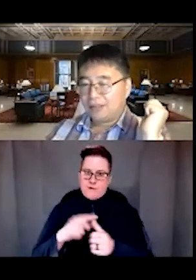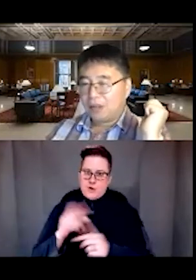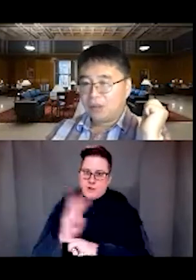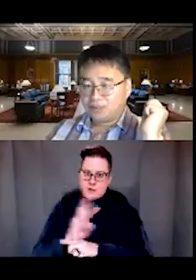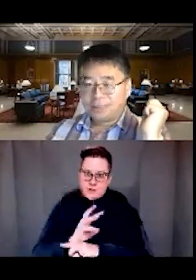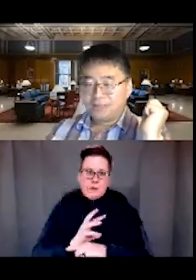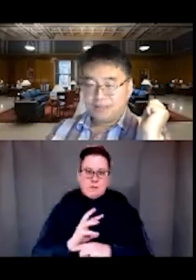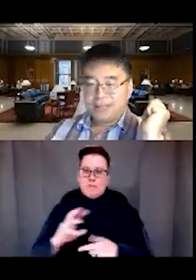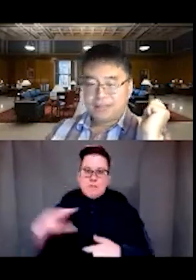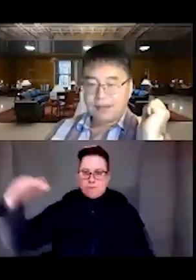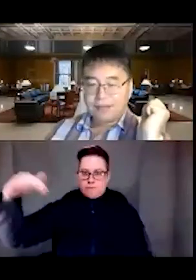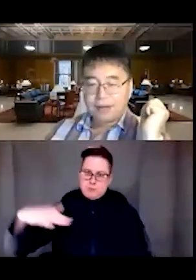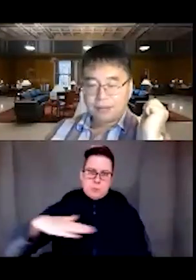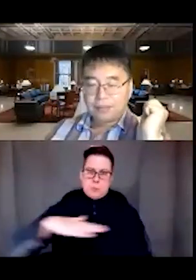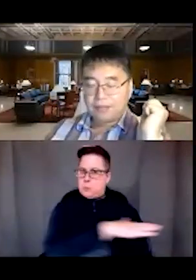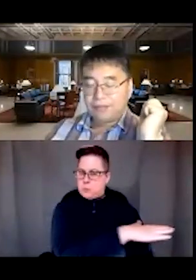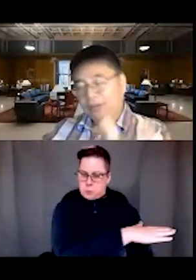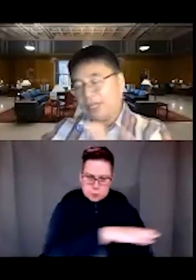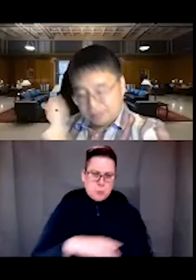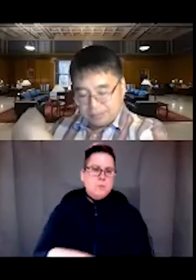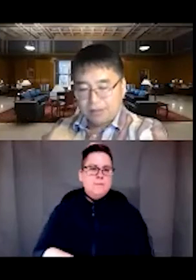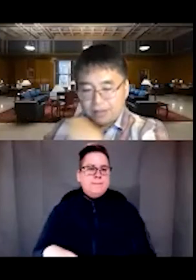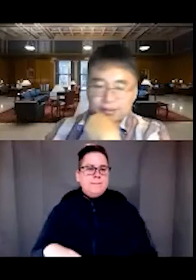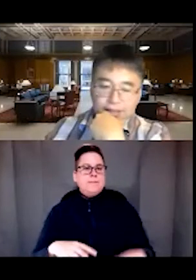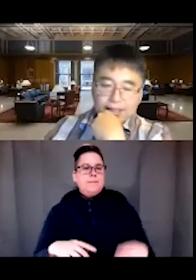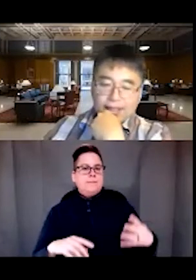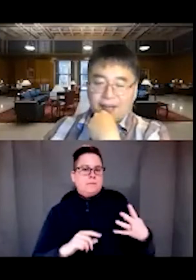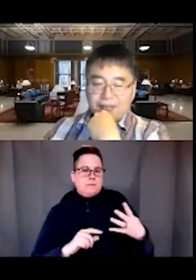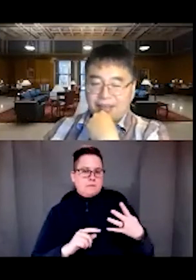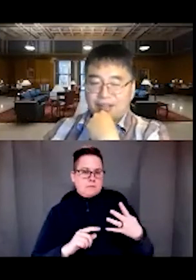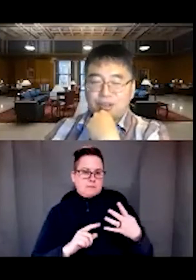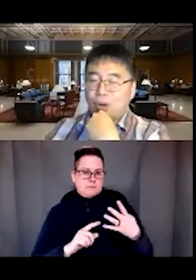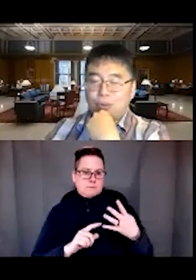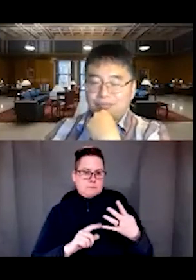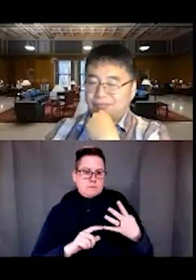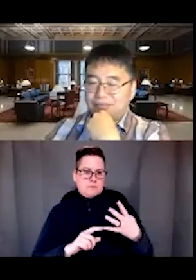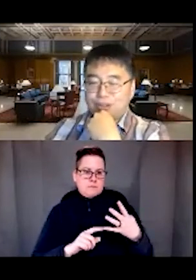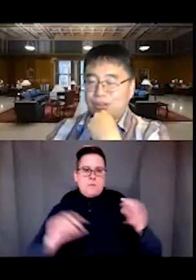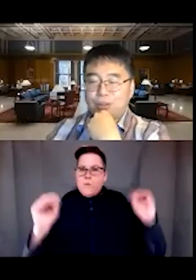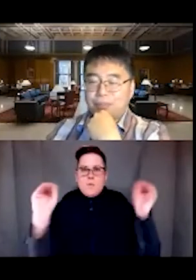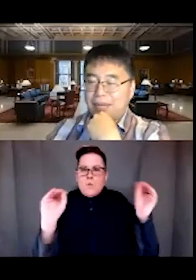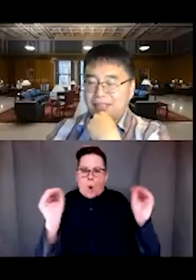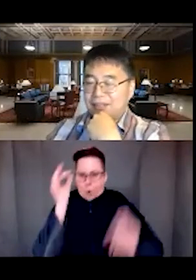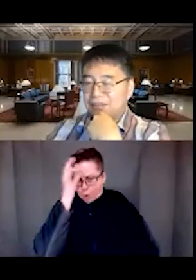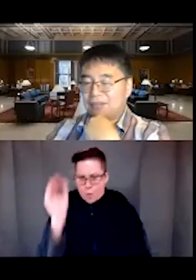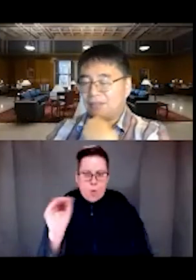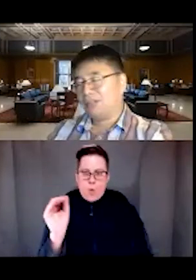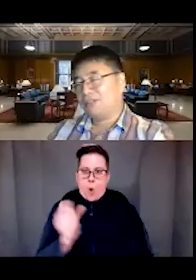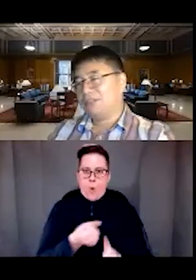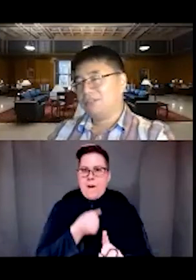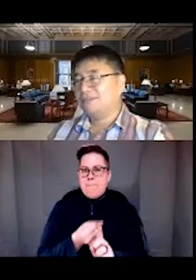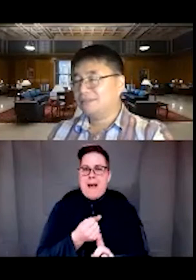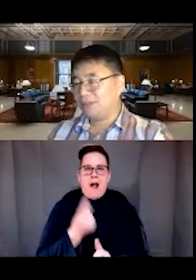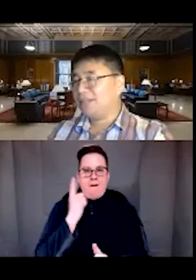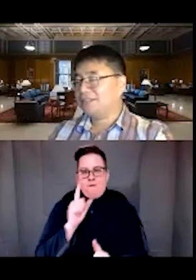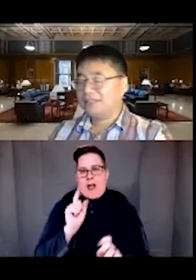it stayed low for the next following periods. And there's virtually no impact in terms of the inpatient